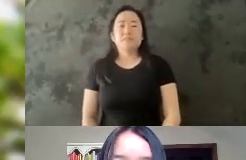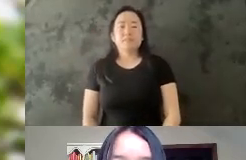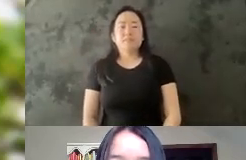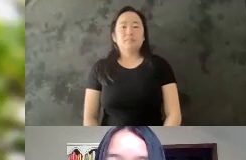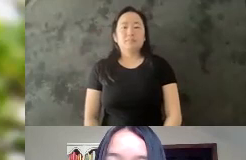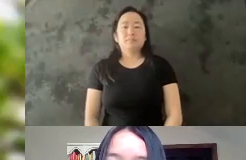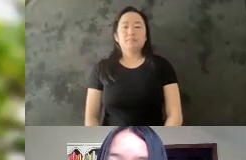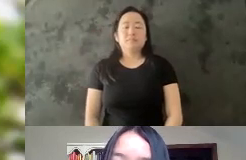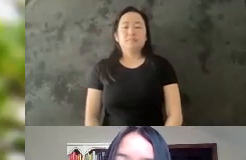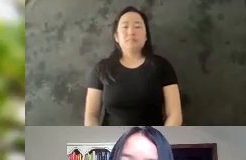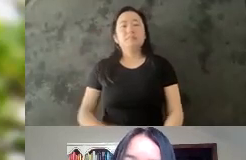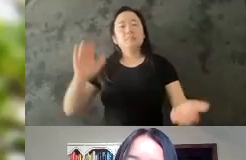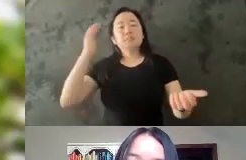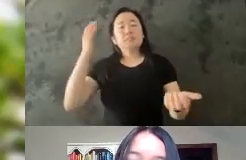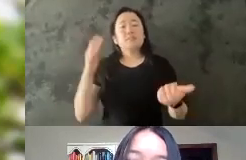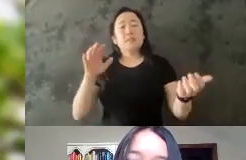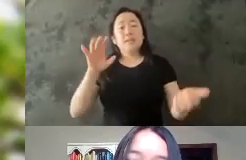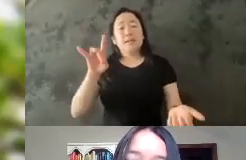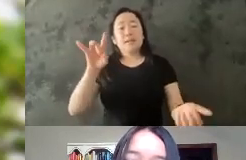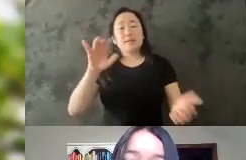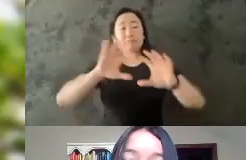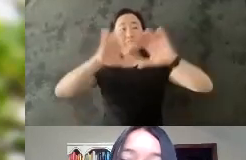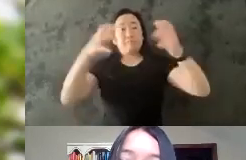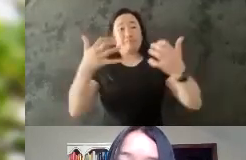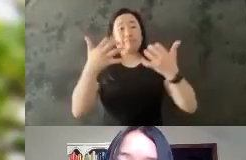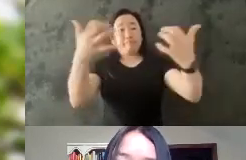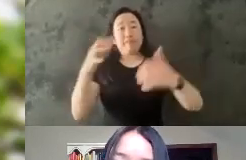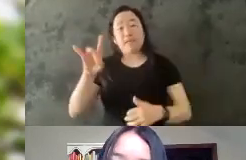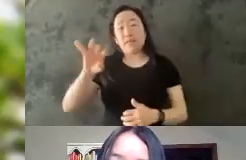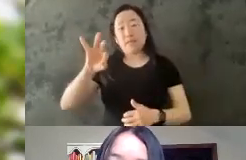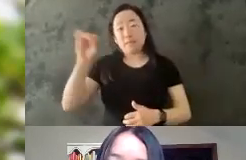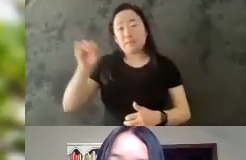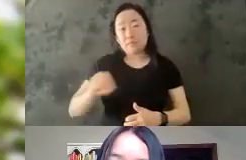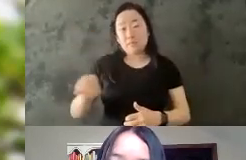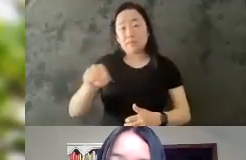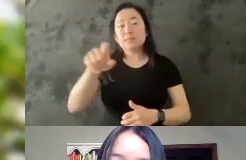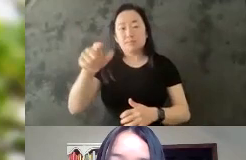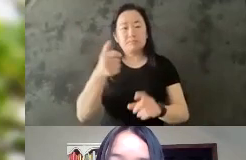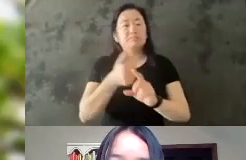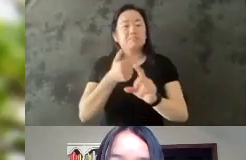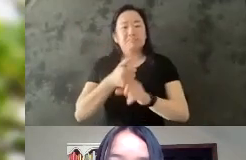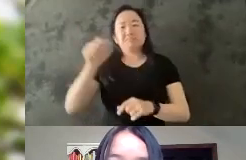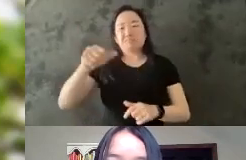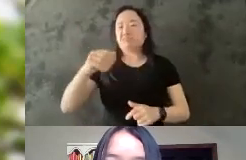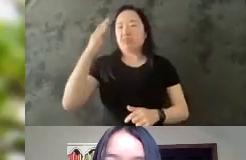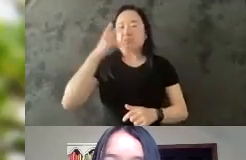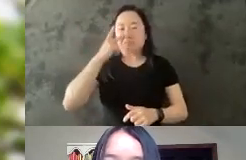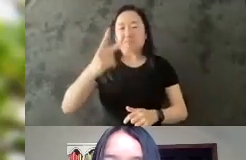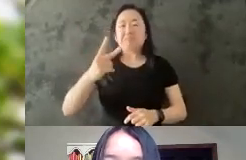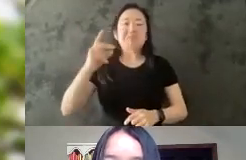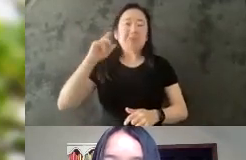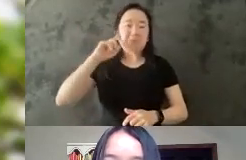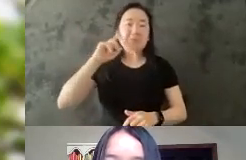So it looks like 89% of those who filled out the poll said that they have heard of the term trauma-informed care,